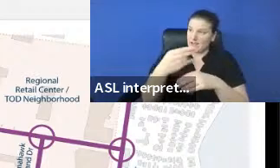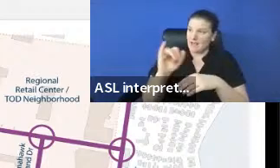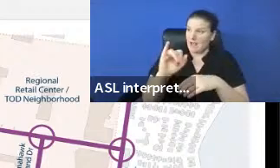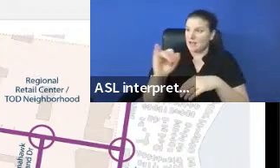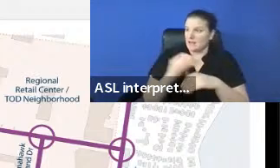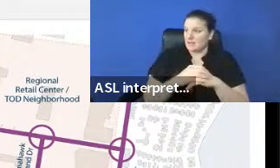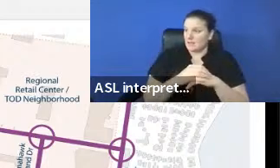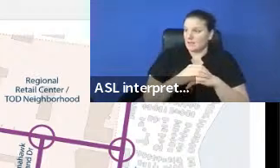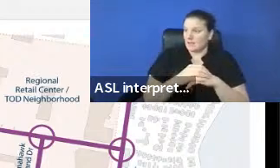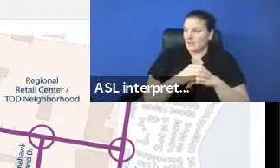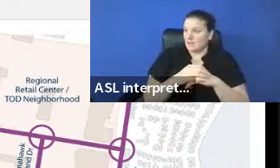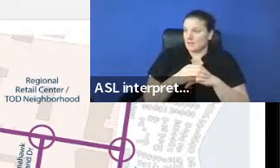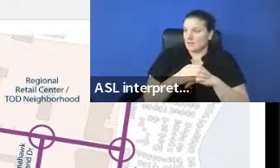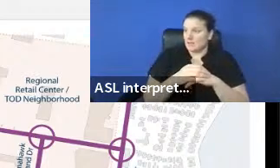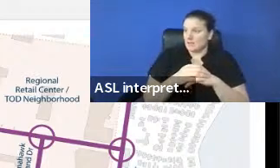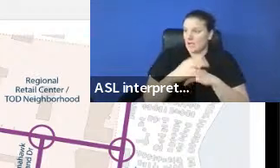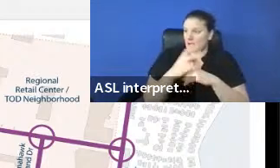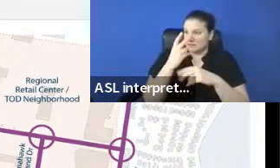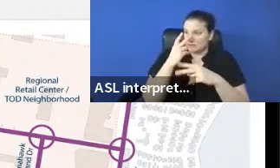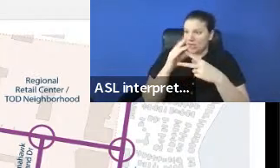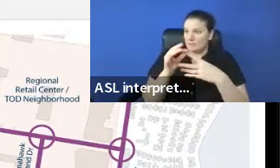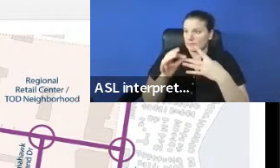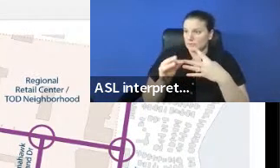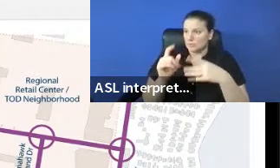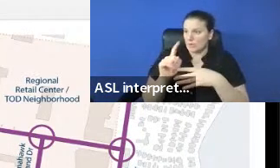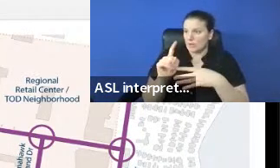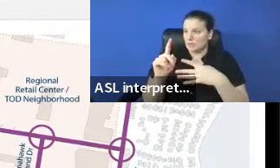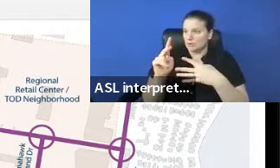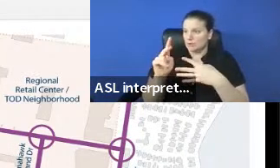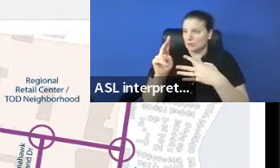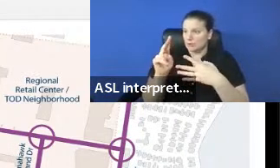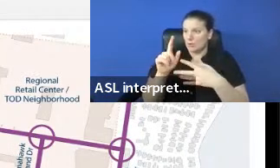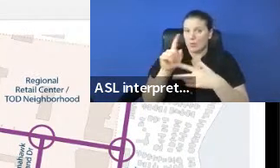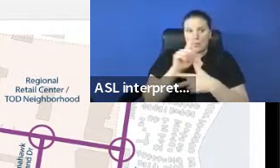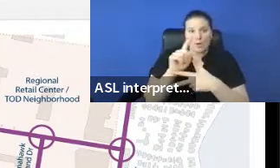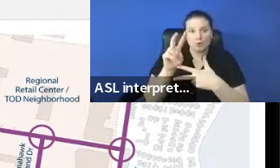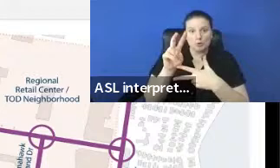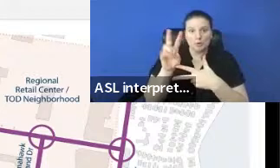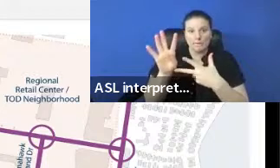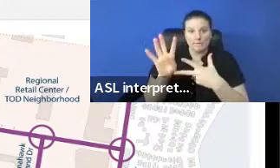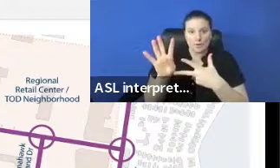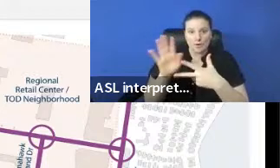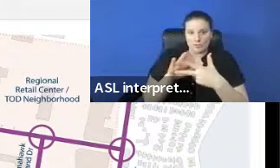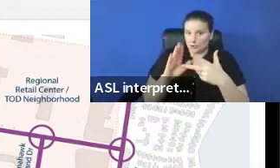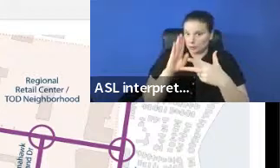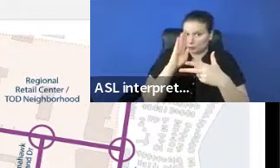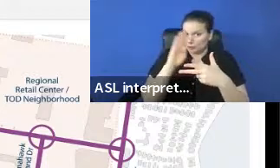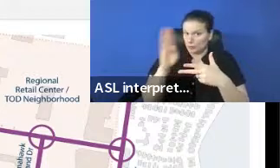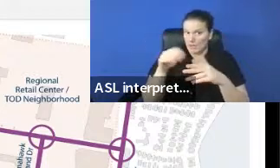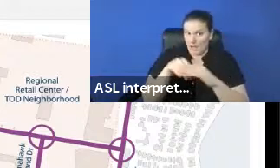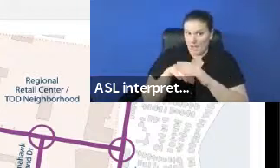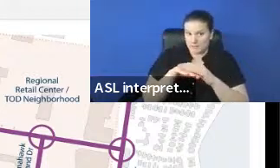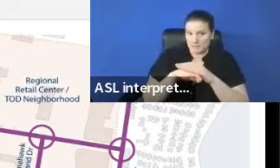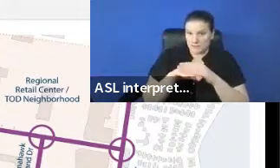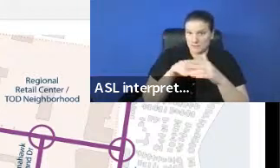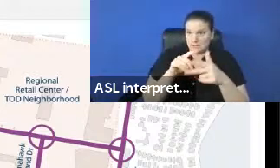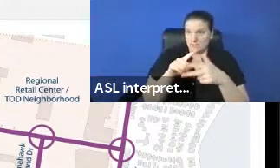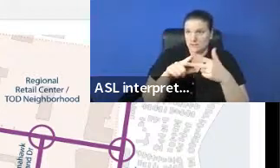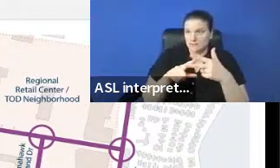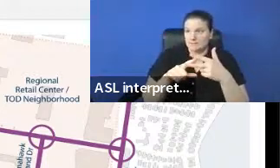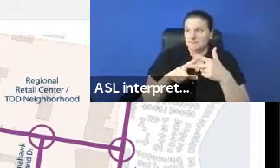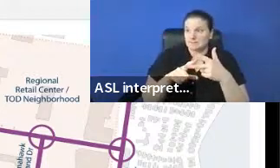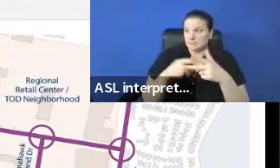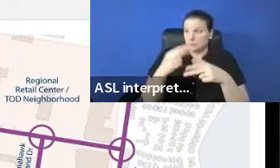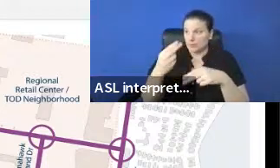I'm seeing options 1, 2, and 4 give us direct access to Hayden Island